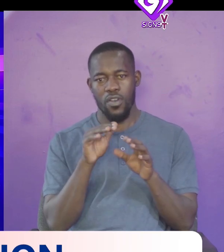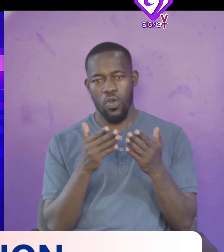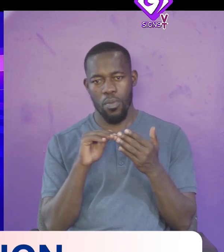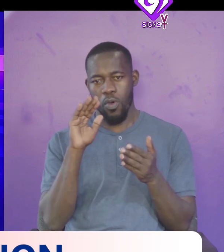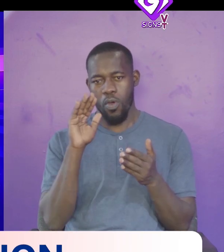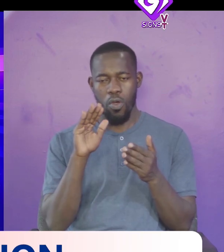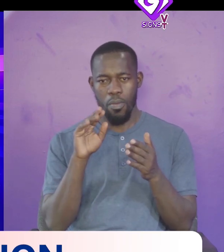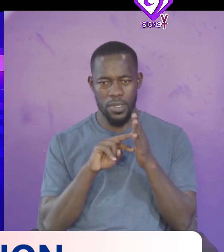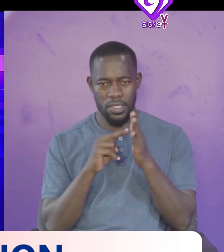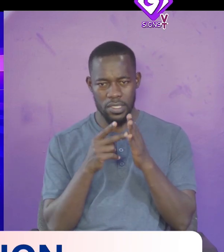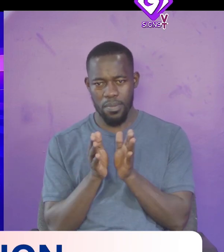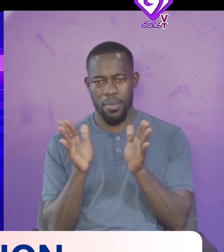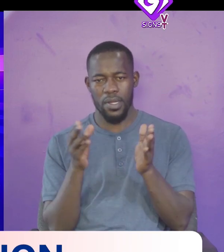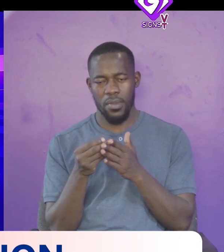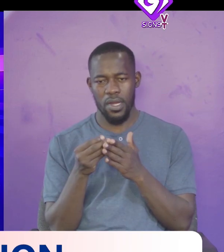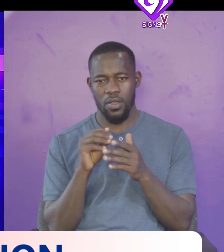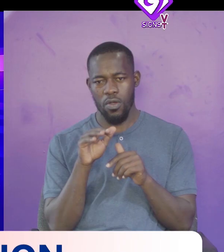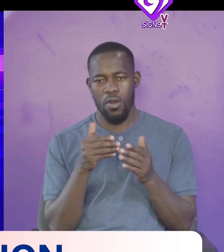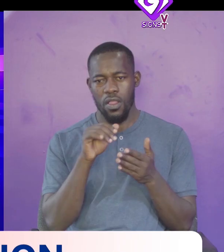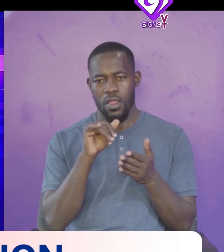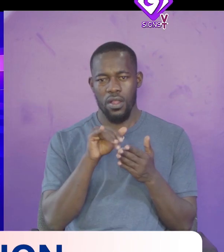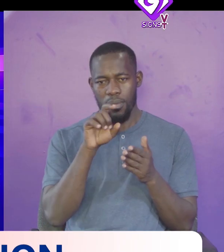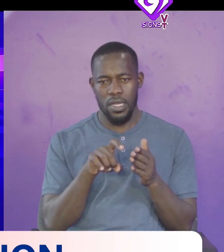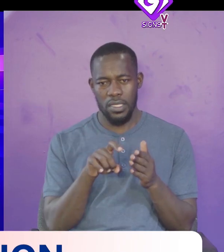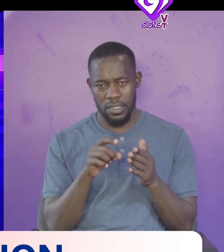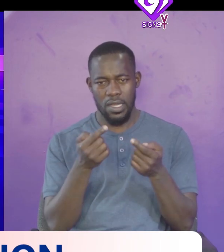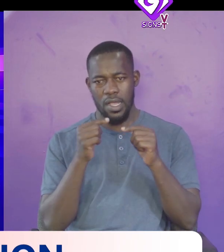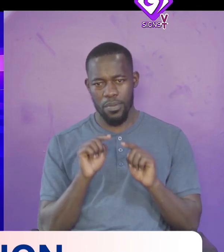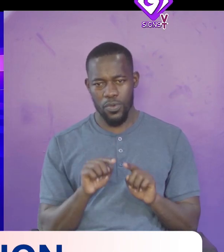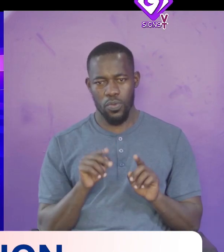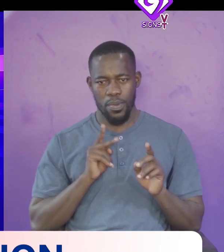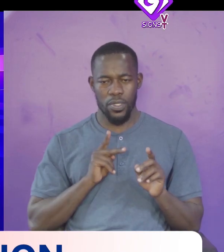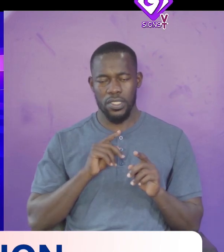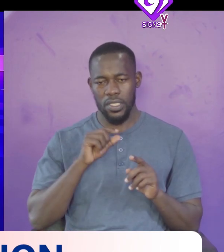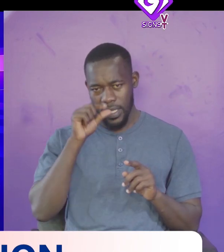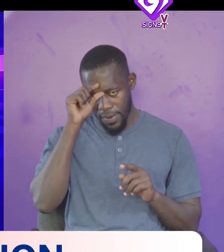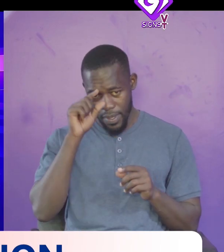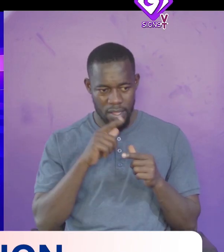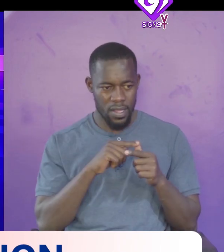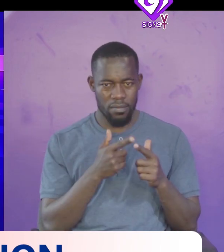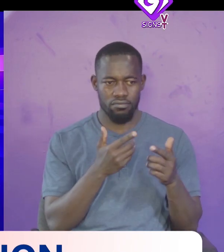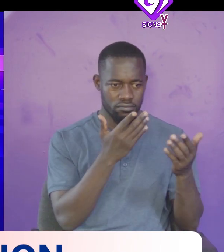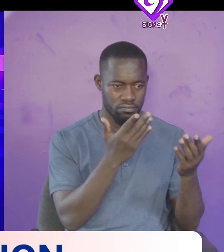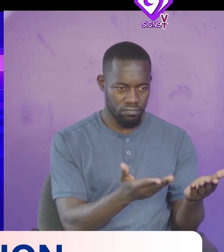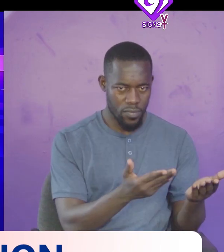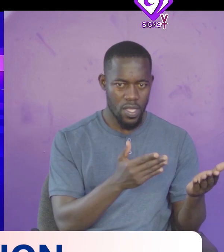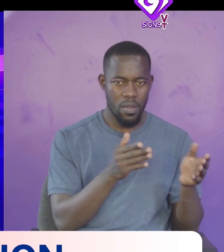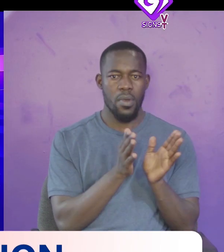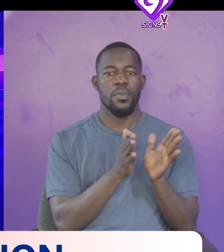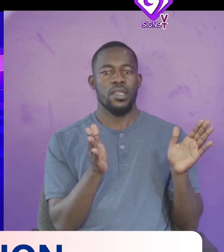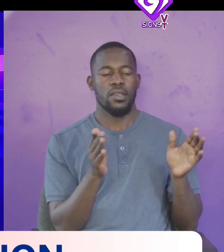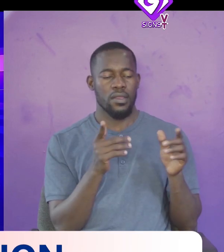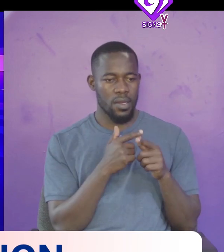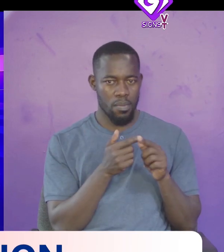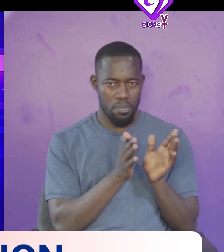public money, all these things must come to the people's government. Okay. You bring it to the people's government. They are the ones who we are going to